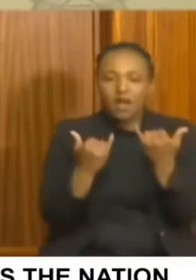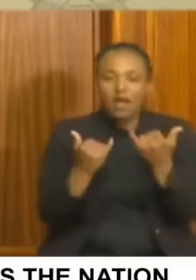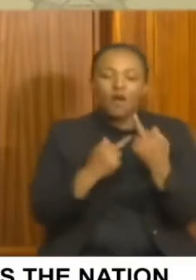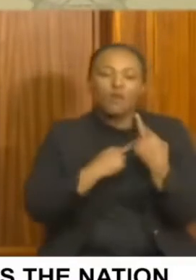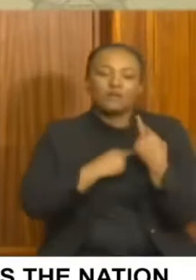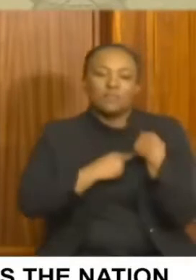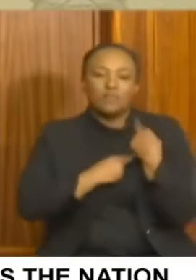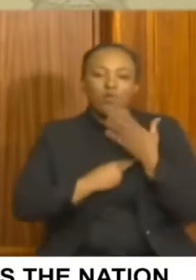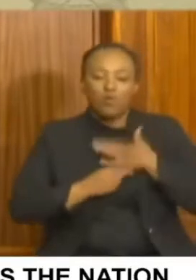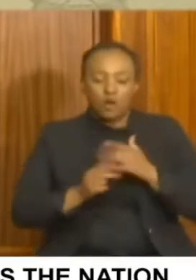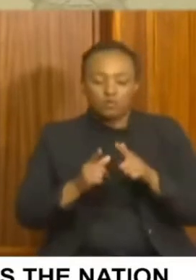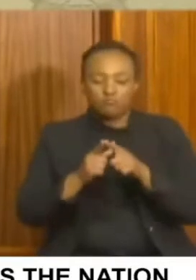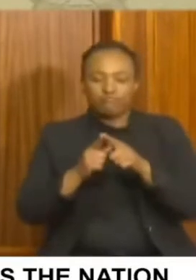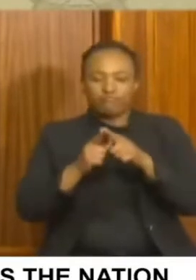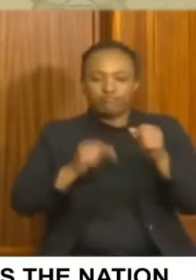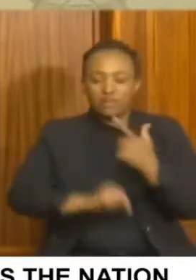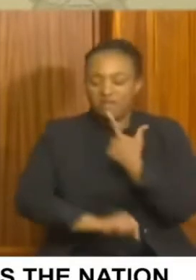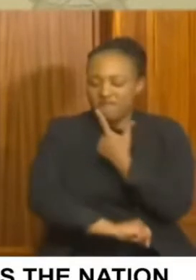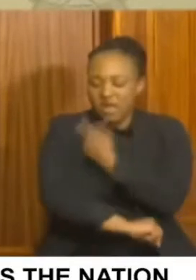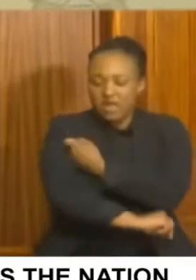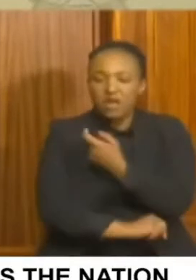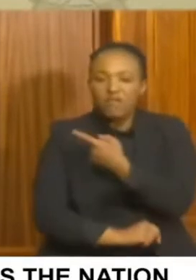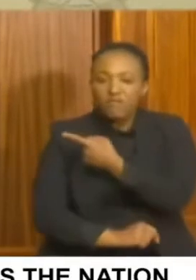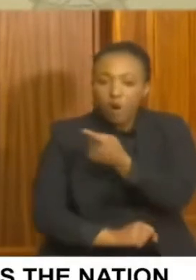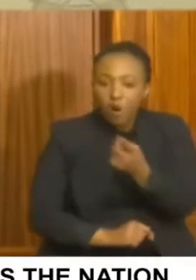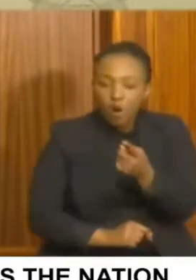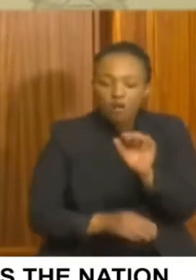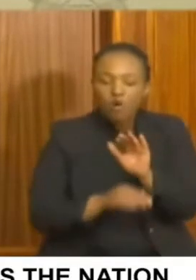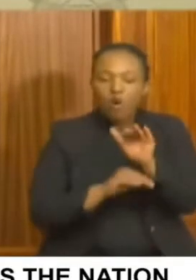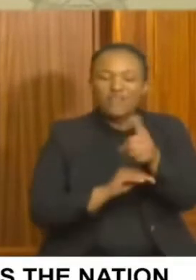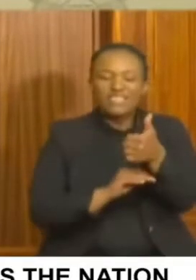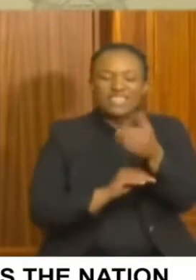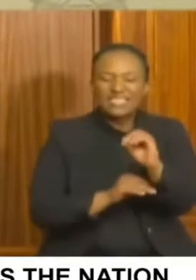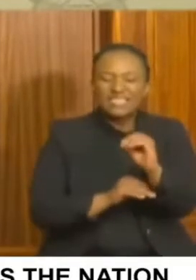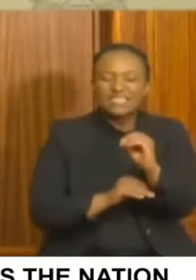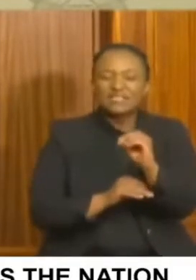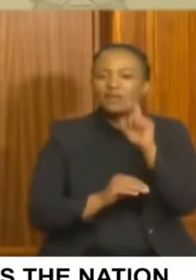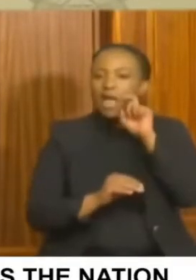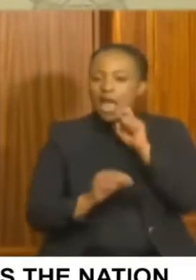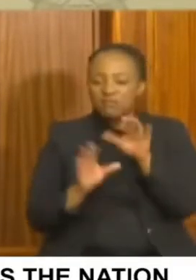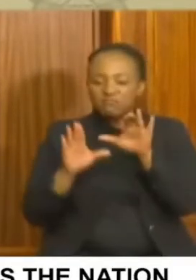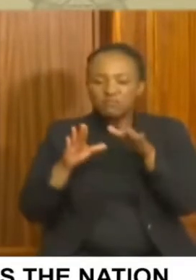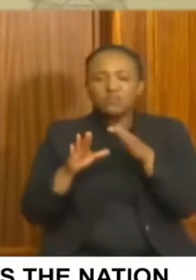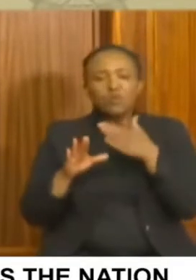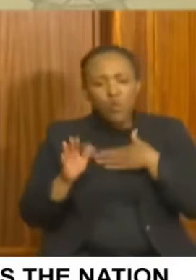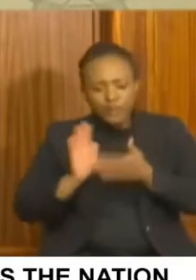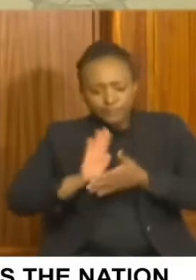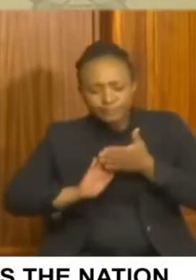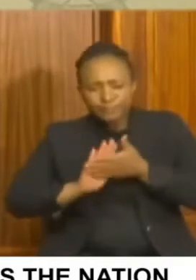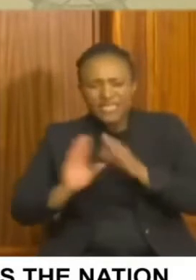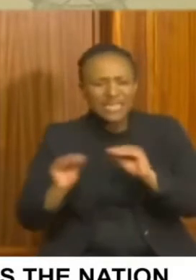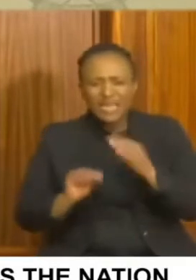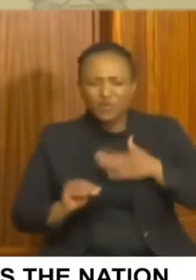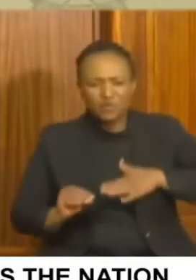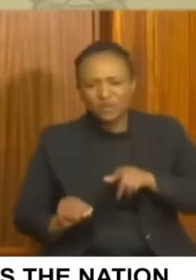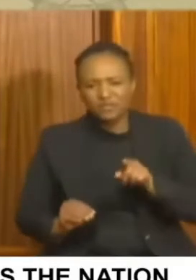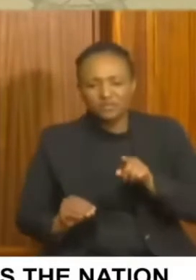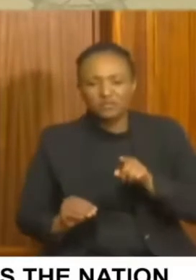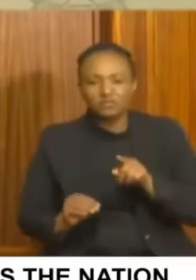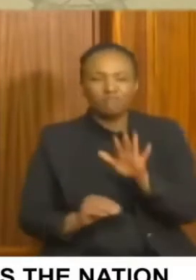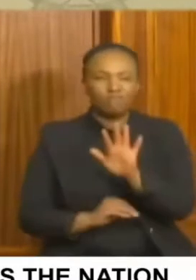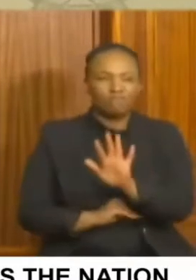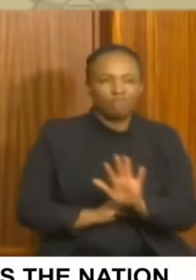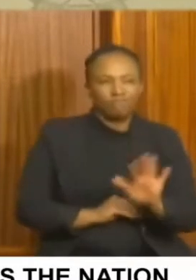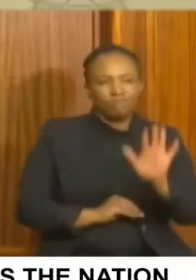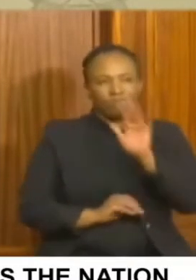to complete the vaccination of all those over 60 years of age without delay. It is estimated that we have